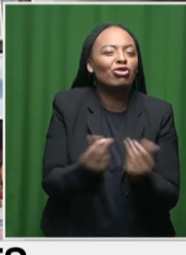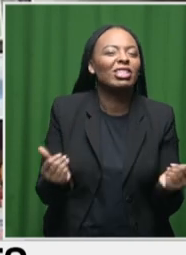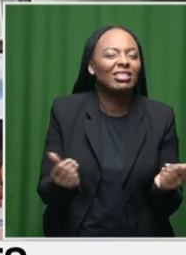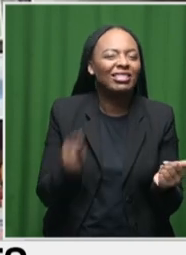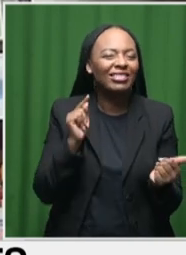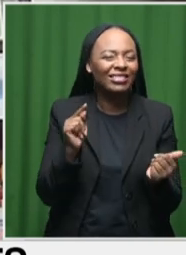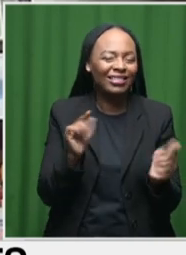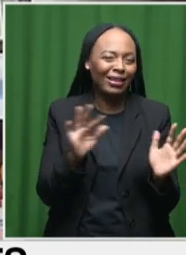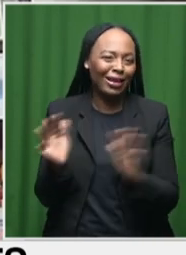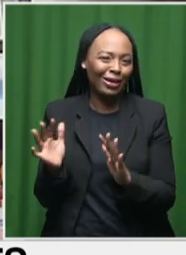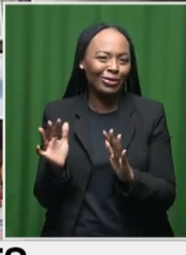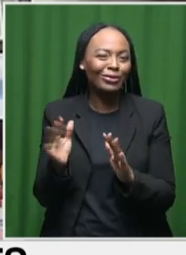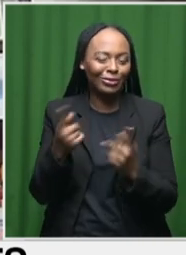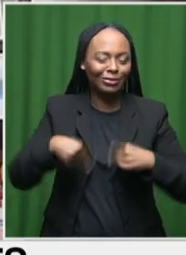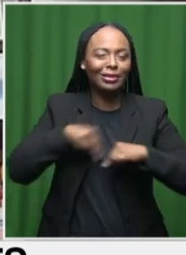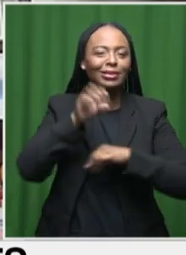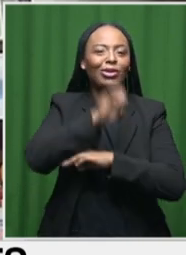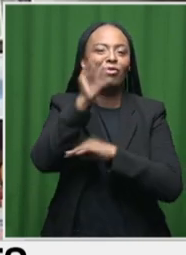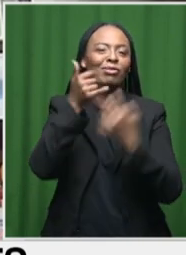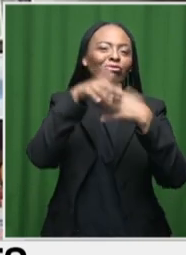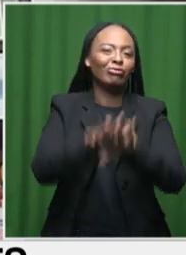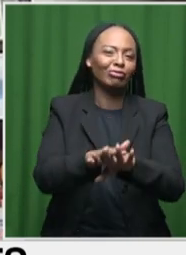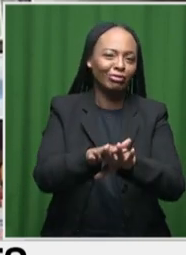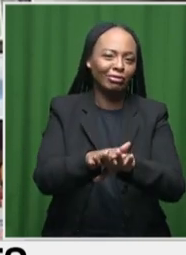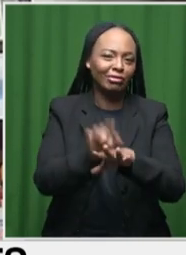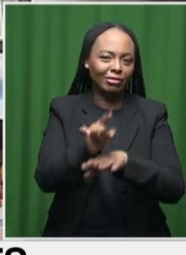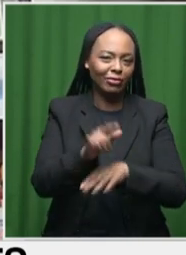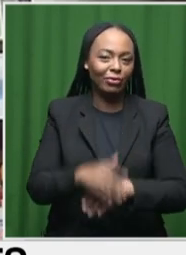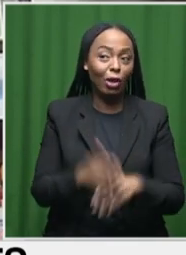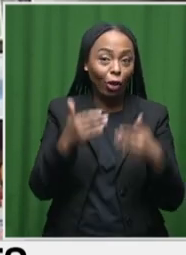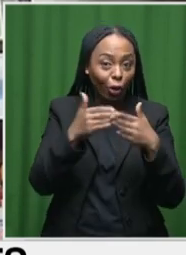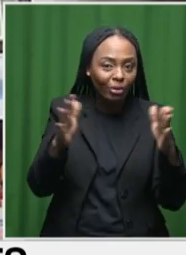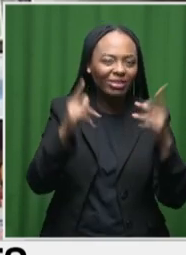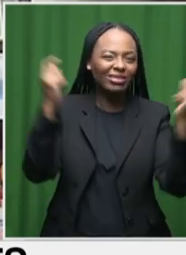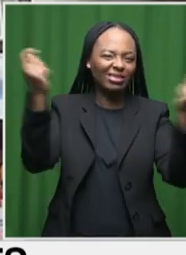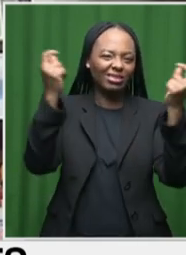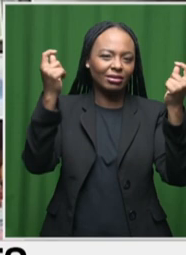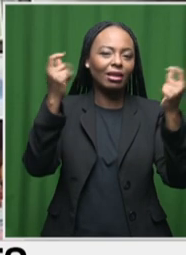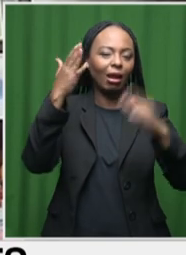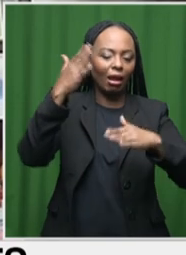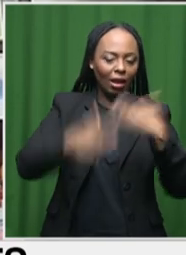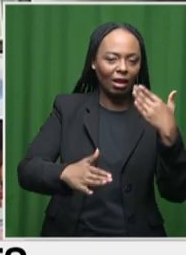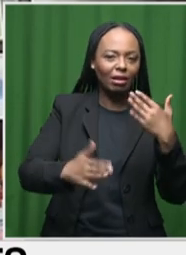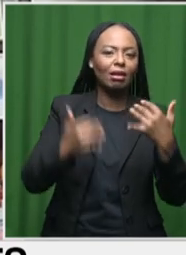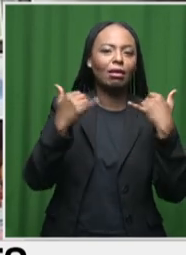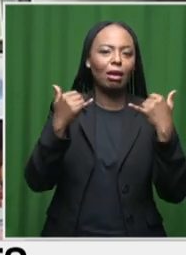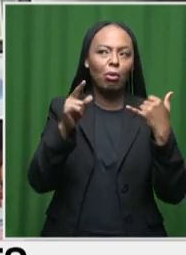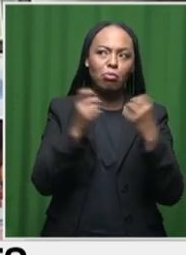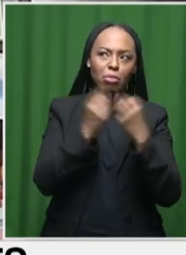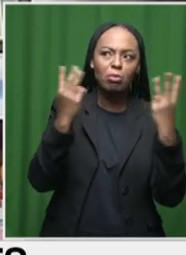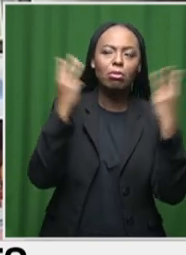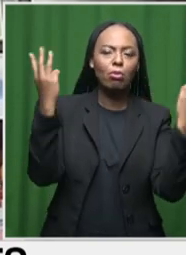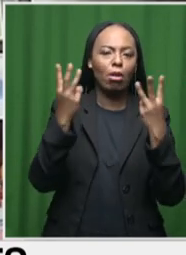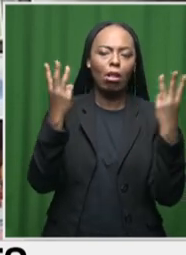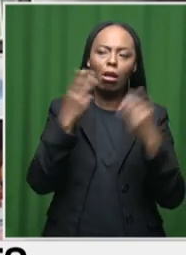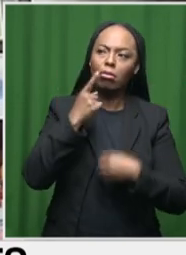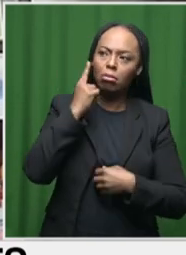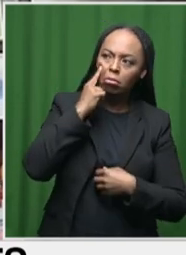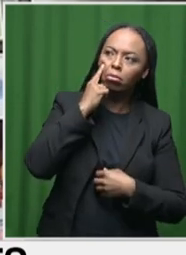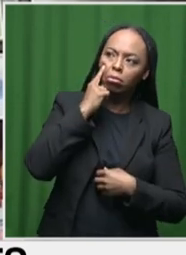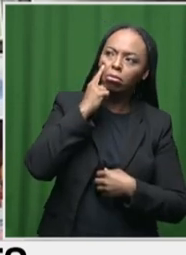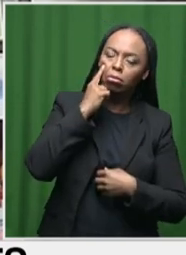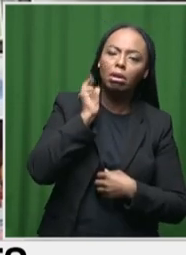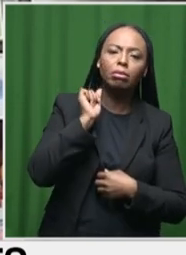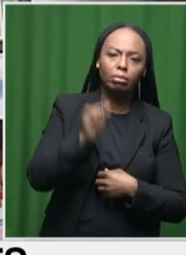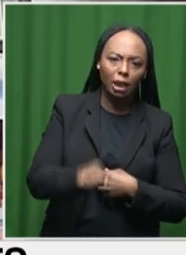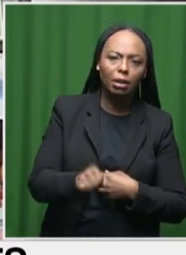implement. And I think by the time we get to the opening ceremony and we get to the end of the closing credits, people will see that the DA has